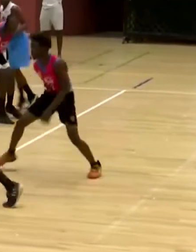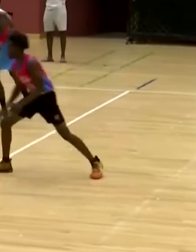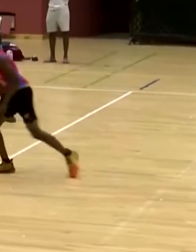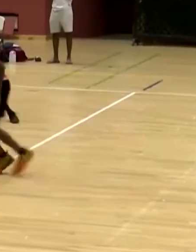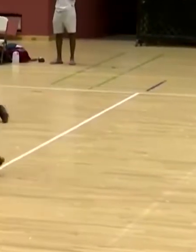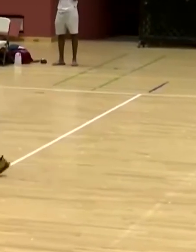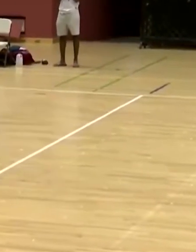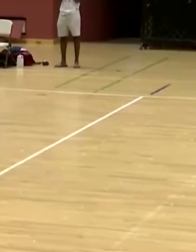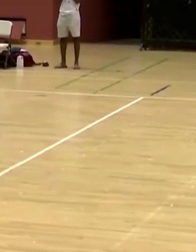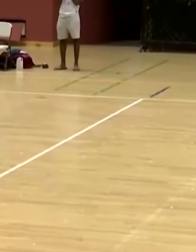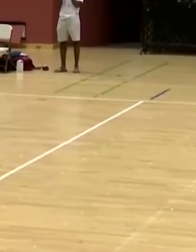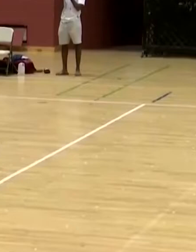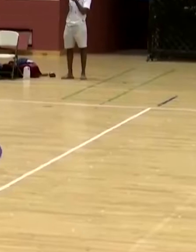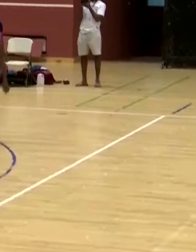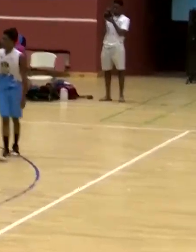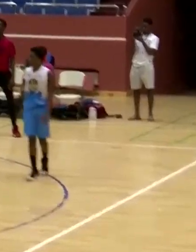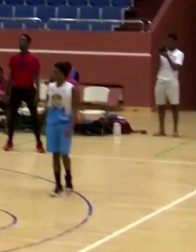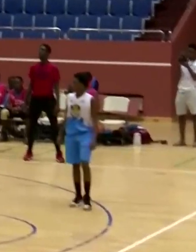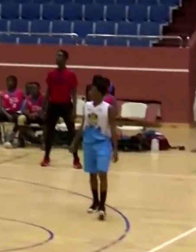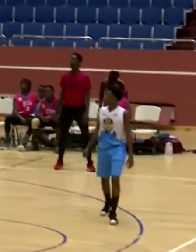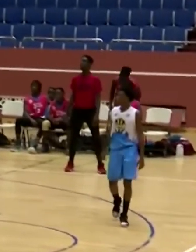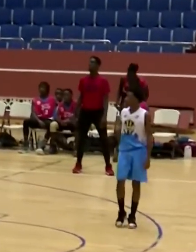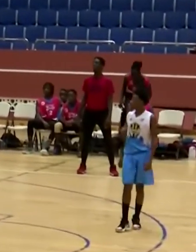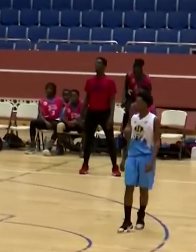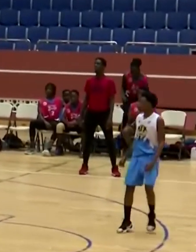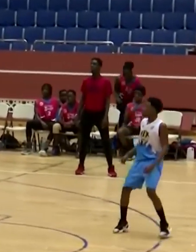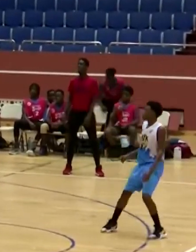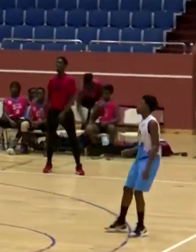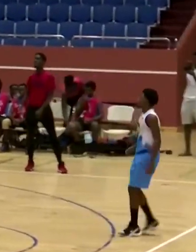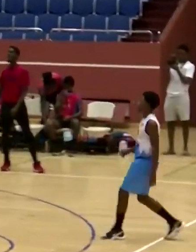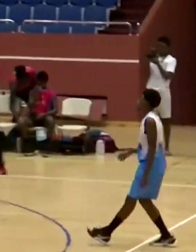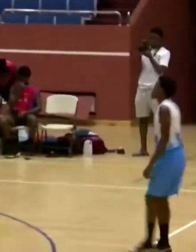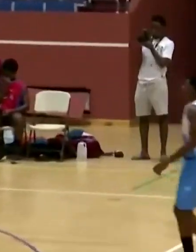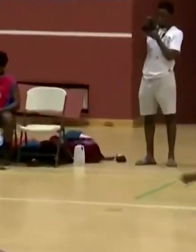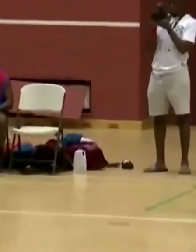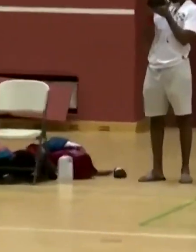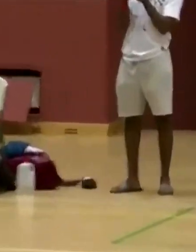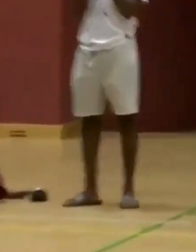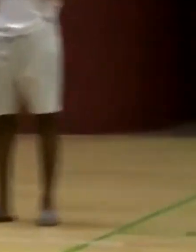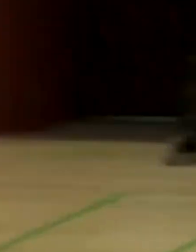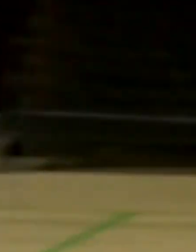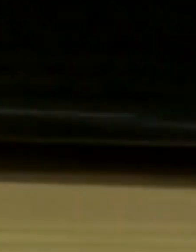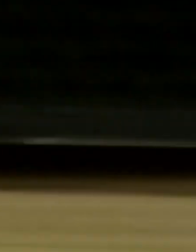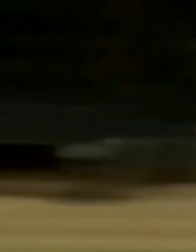their moments. LeRon Bowen with the ball, the drive, the layup, and the bucket.